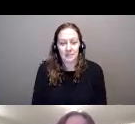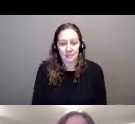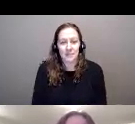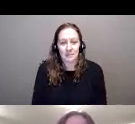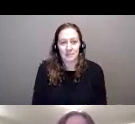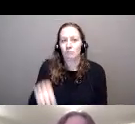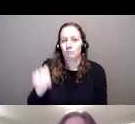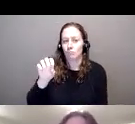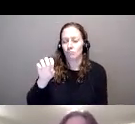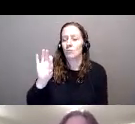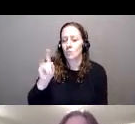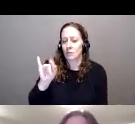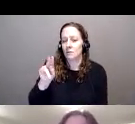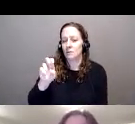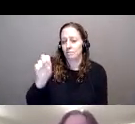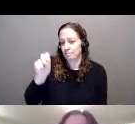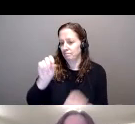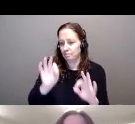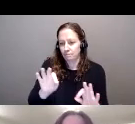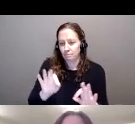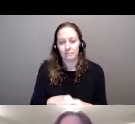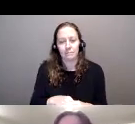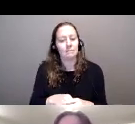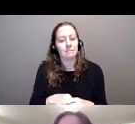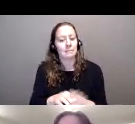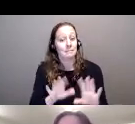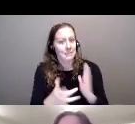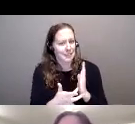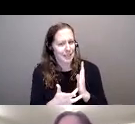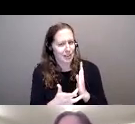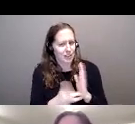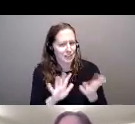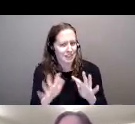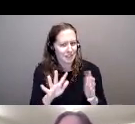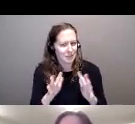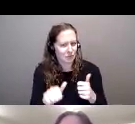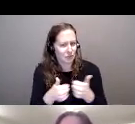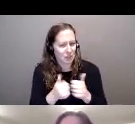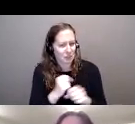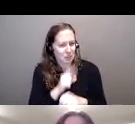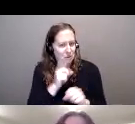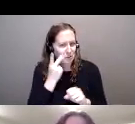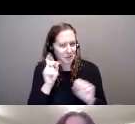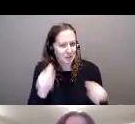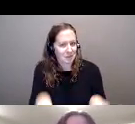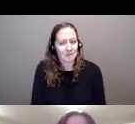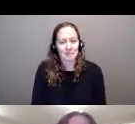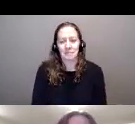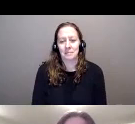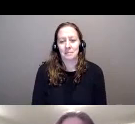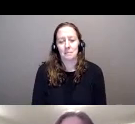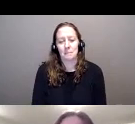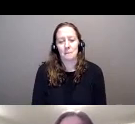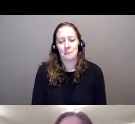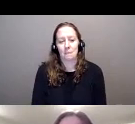Yes, perfect. All right, great. Just want to make sure technology, it's always a challenge. So first,